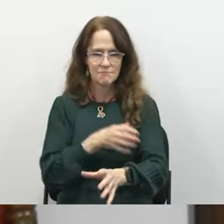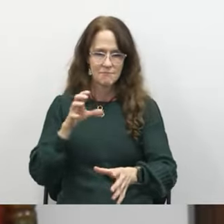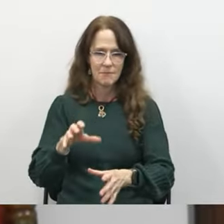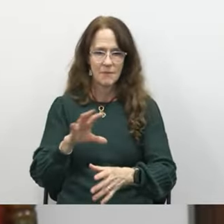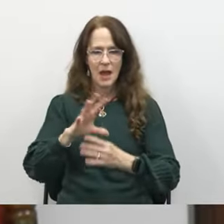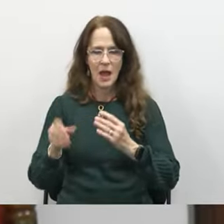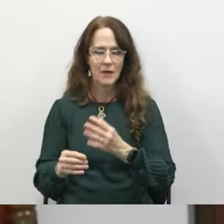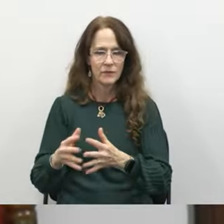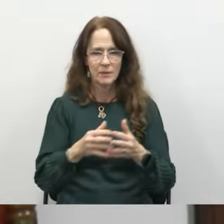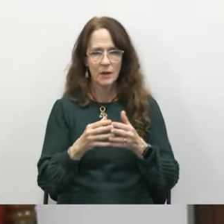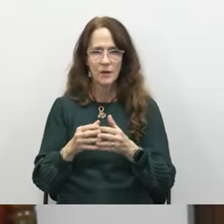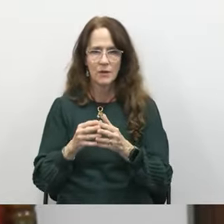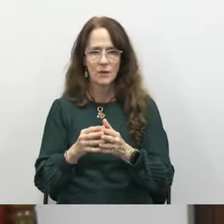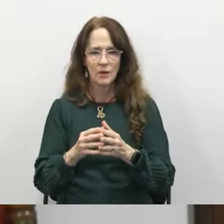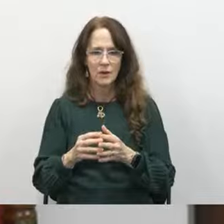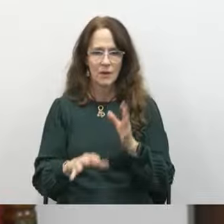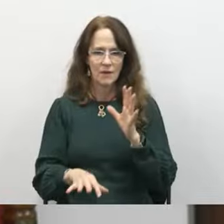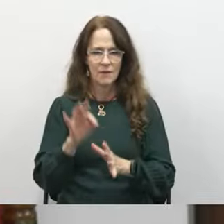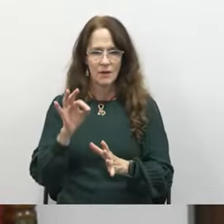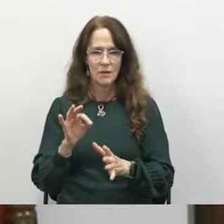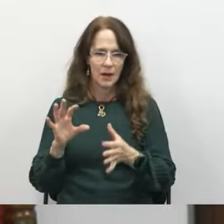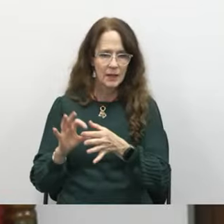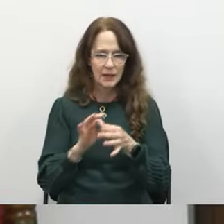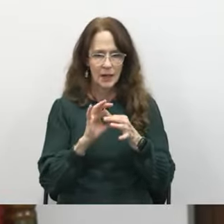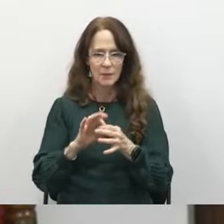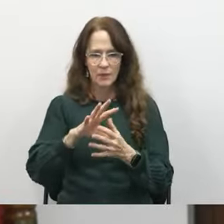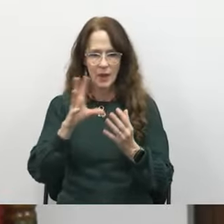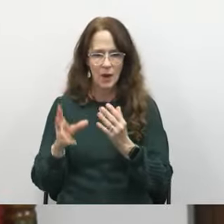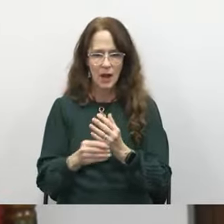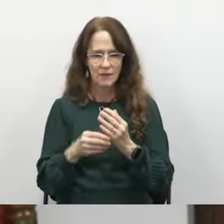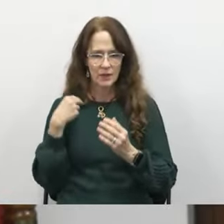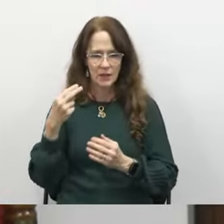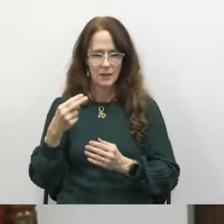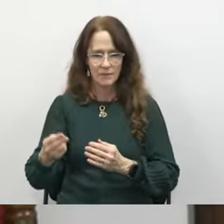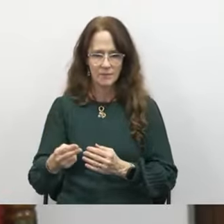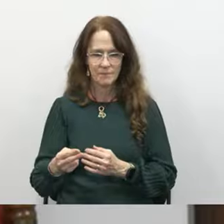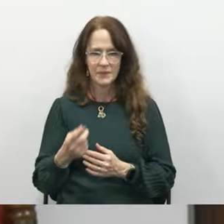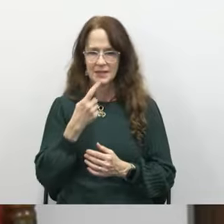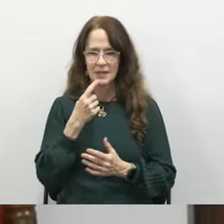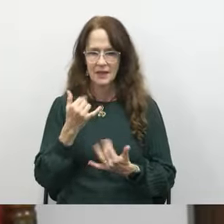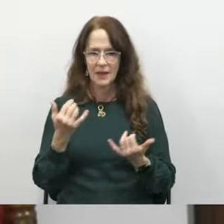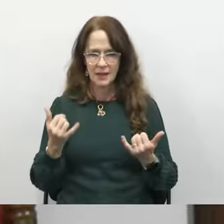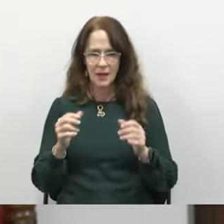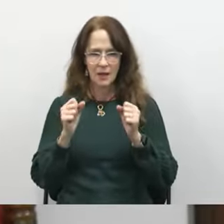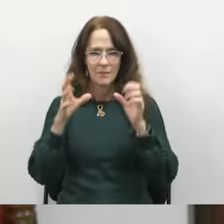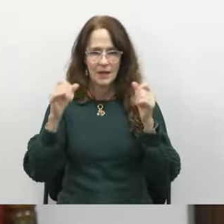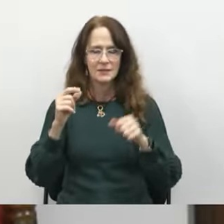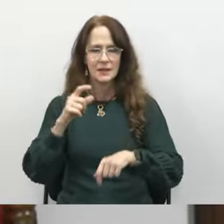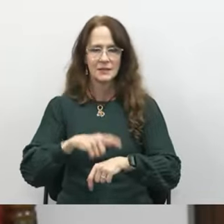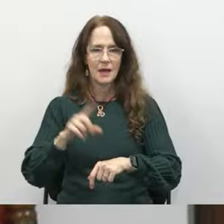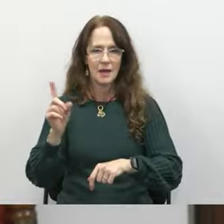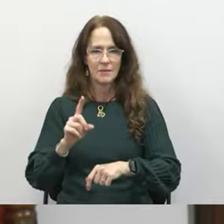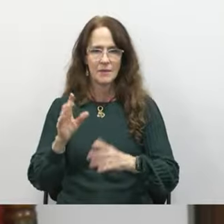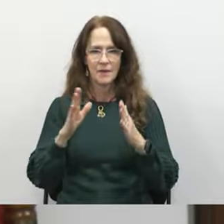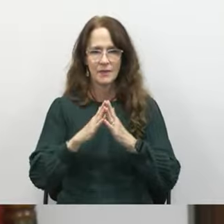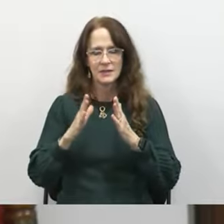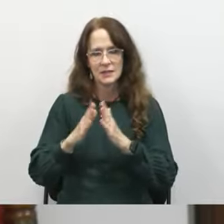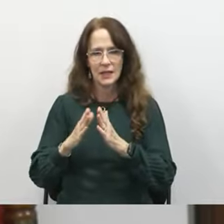to rediscover, reconnect, and honor their African roots. Having said that, we had an amazing time at the